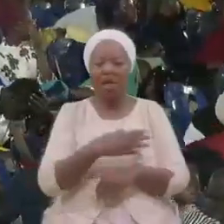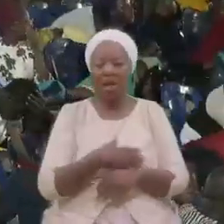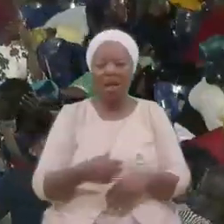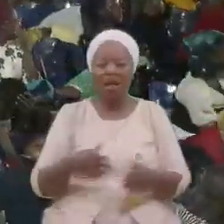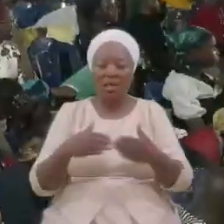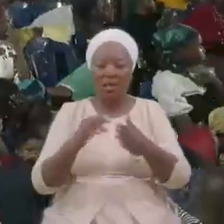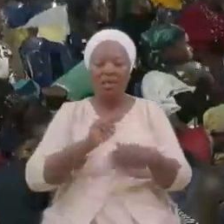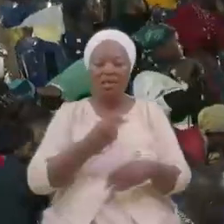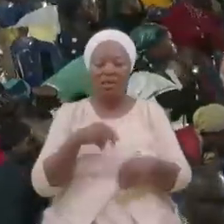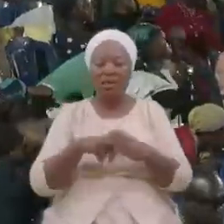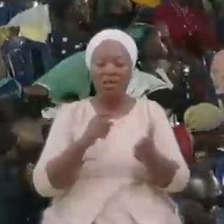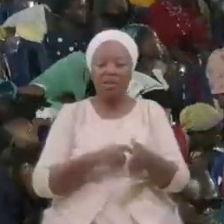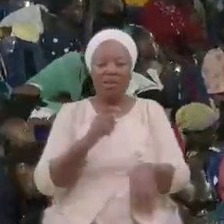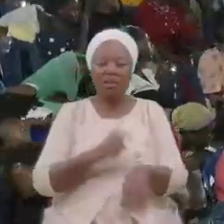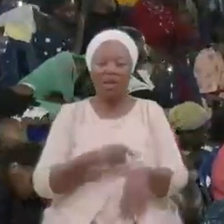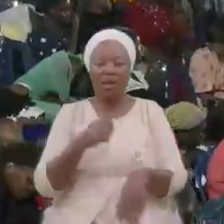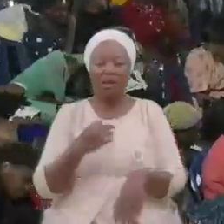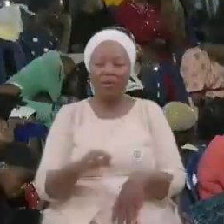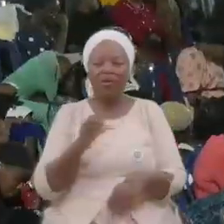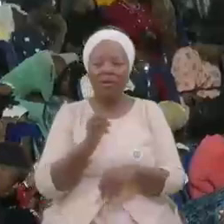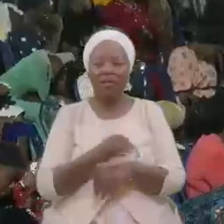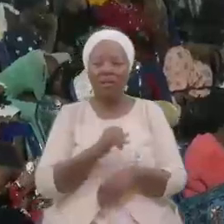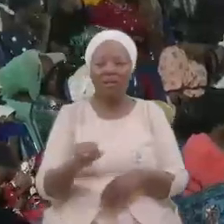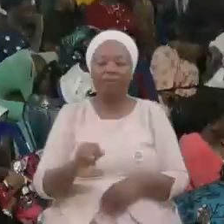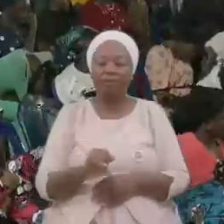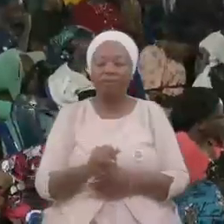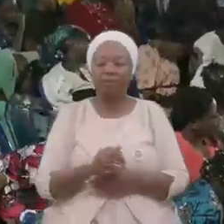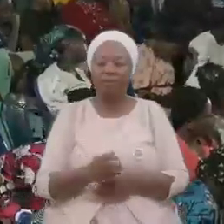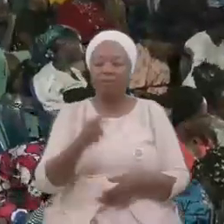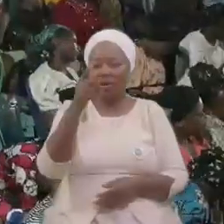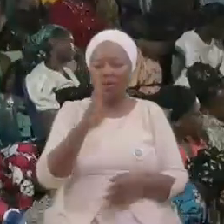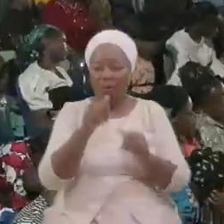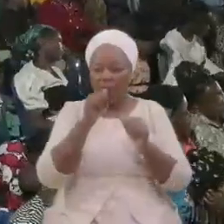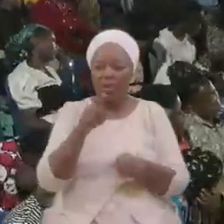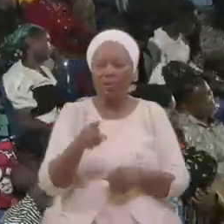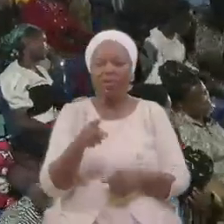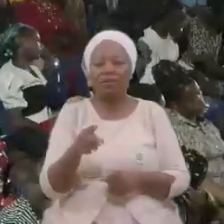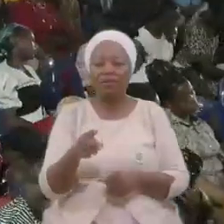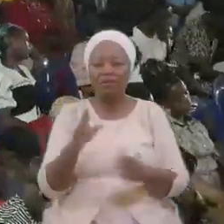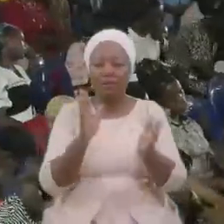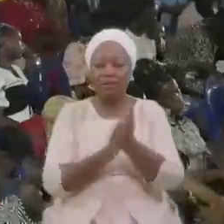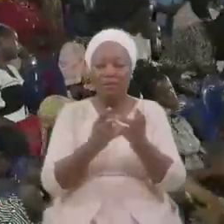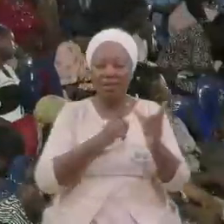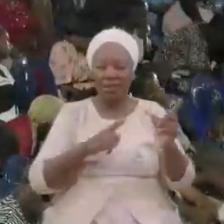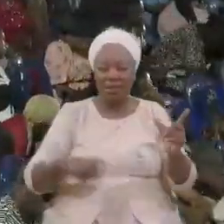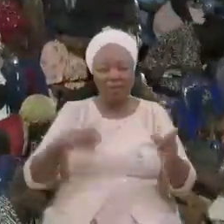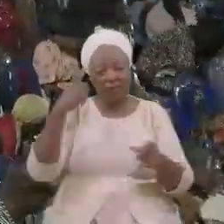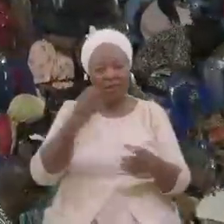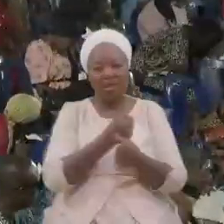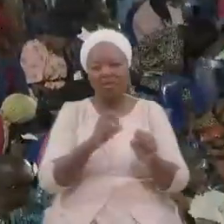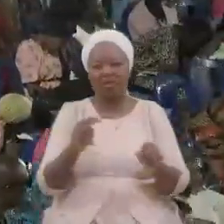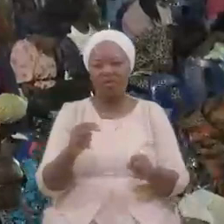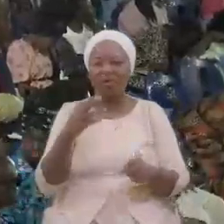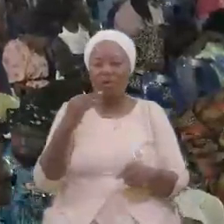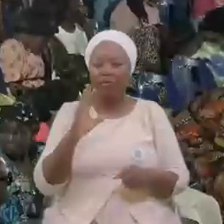in this time of counseling. God bless you. Praise the Lord for the salvation He